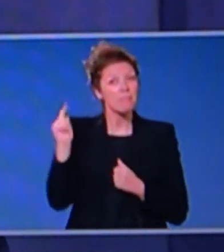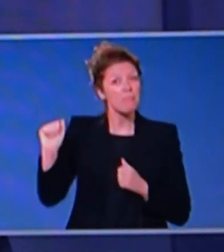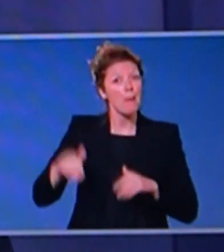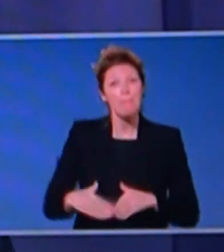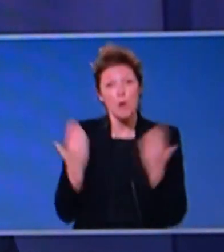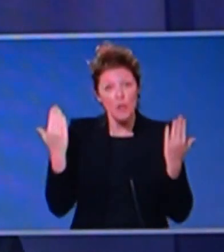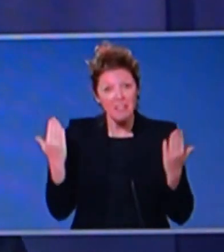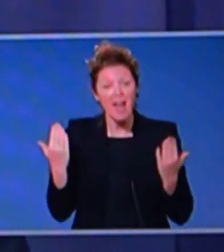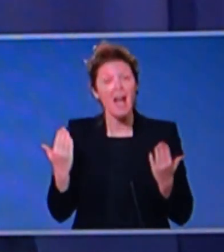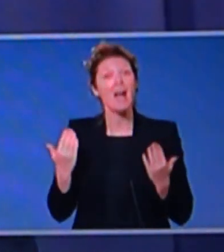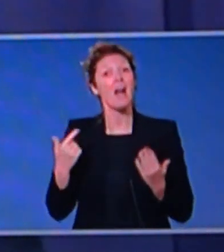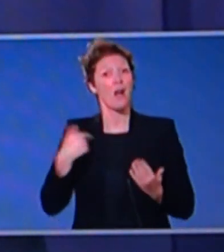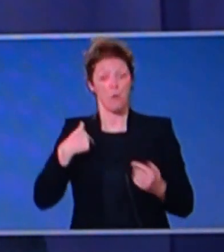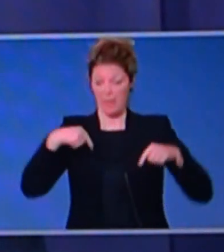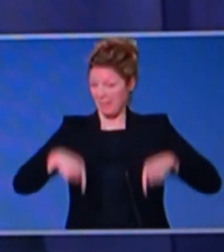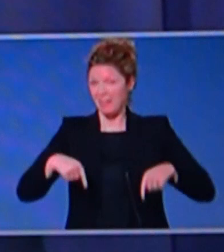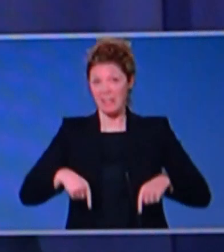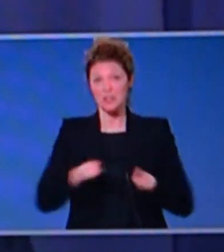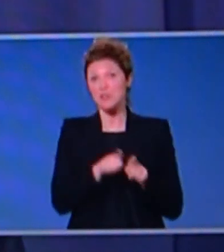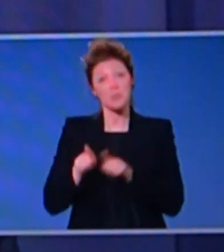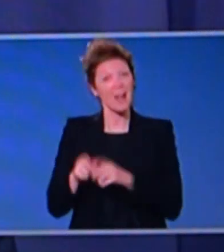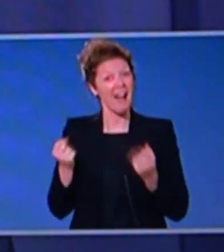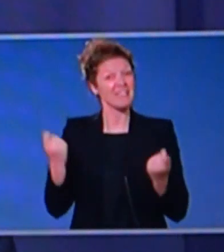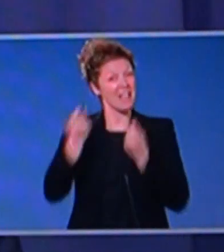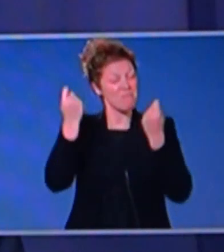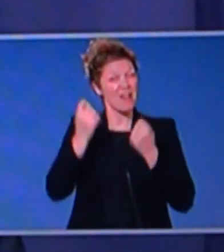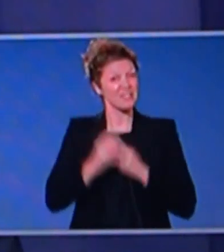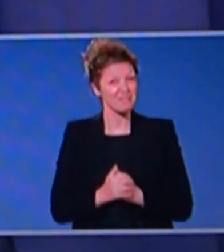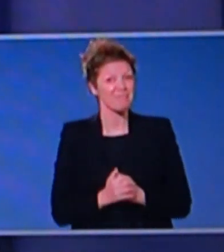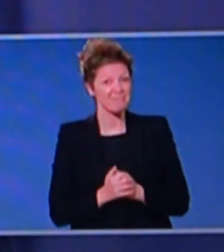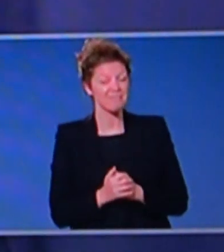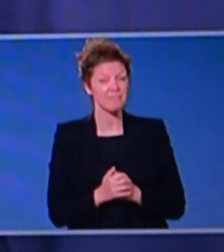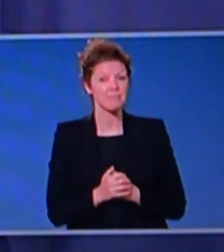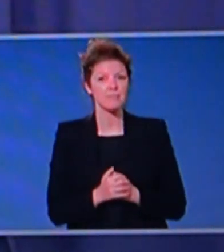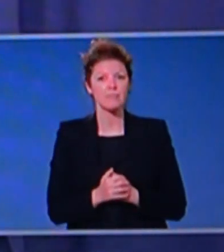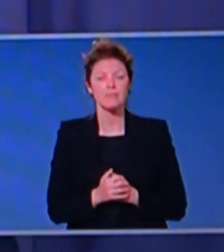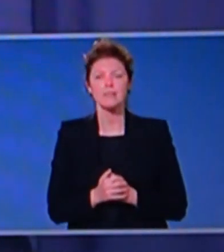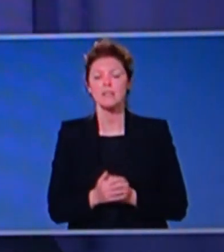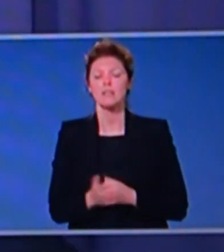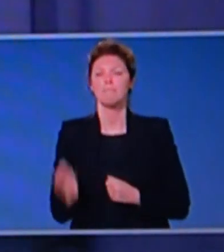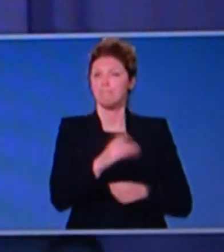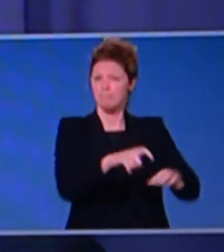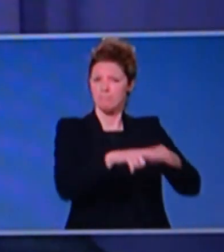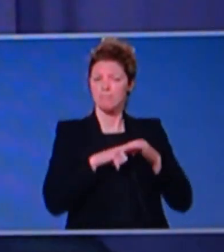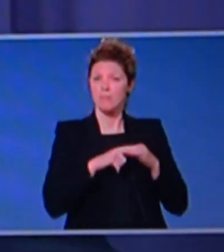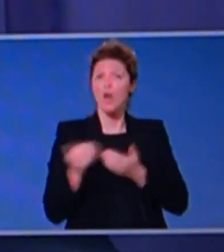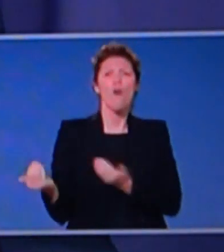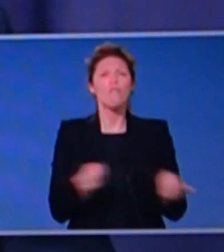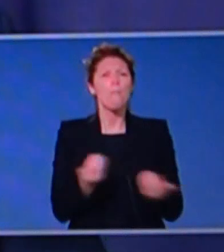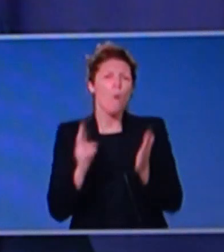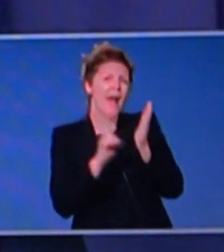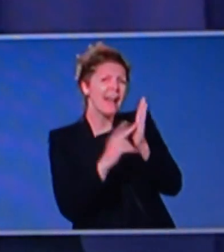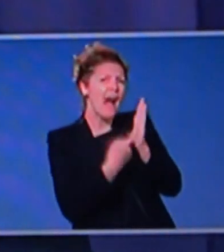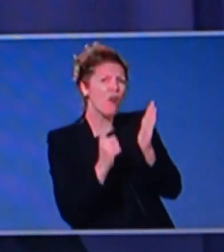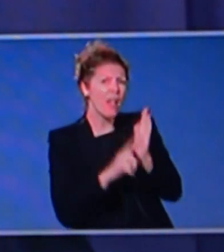birthday, and we celebrated that ourselves. Up here, the NRL aims to be back on May 28. Will that happen?